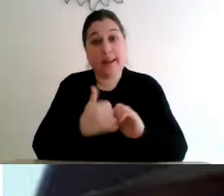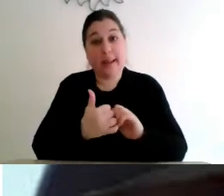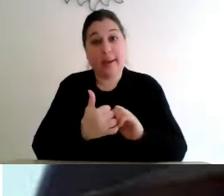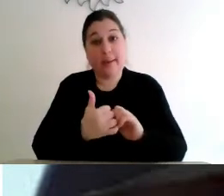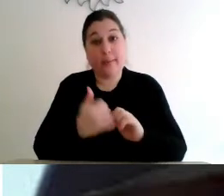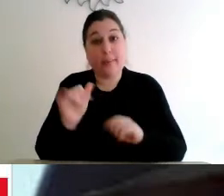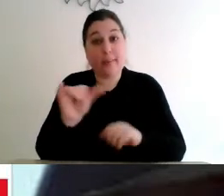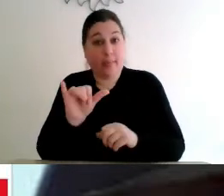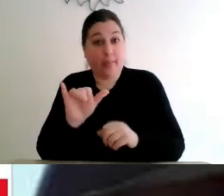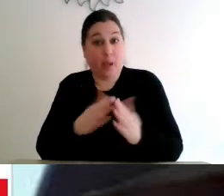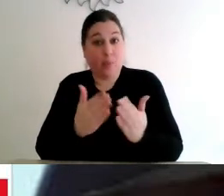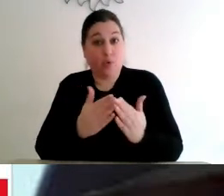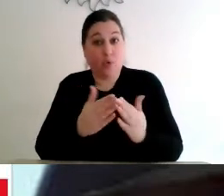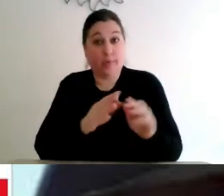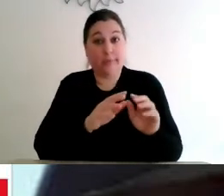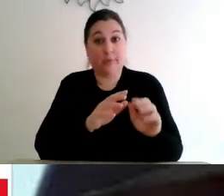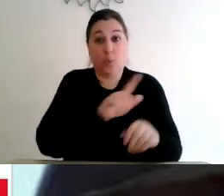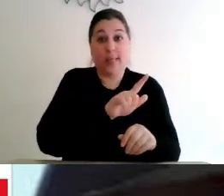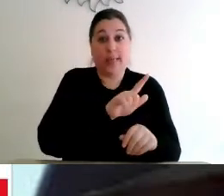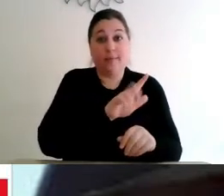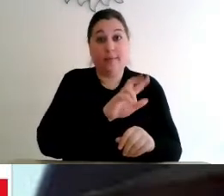right,